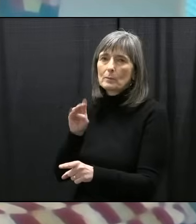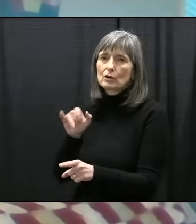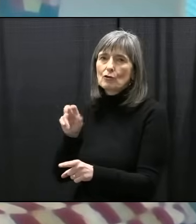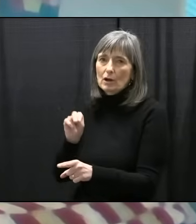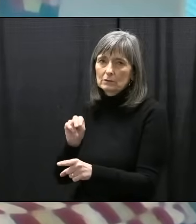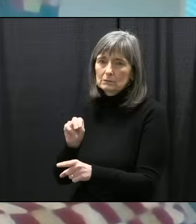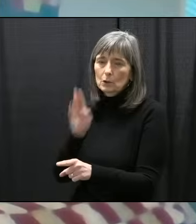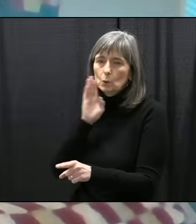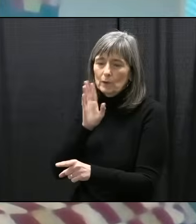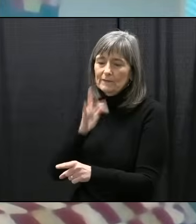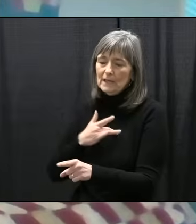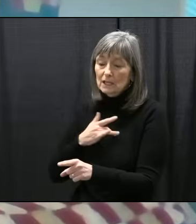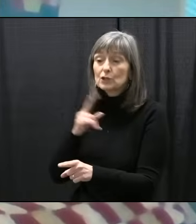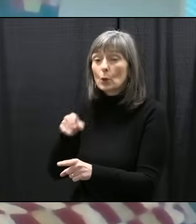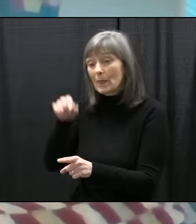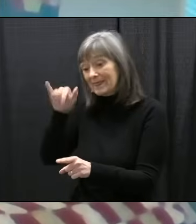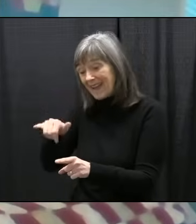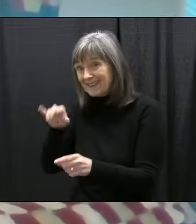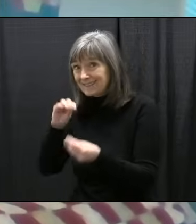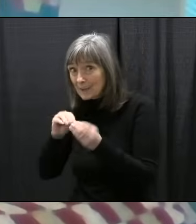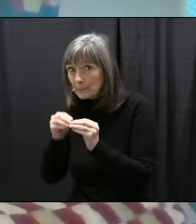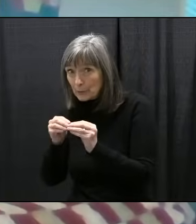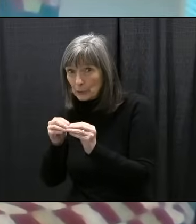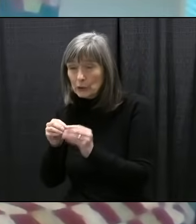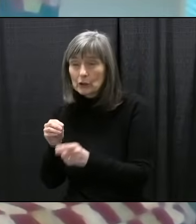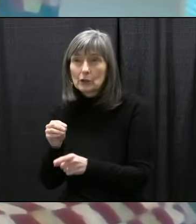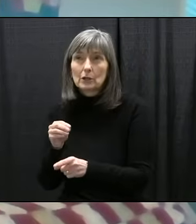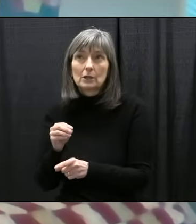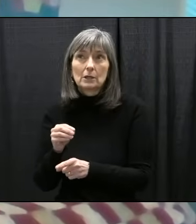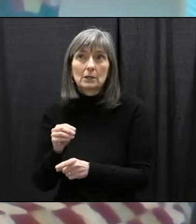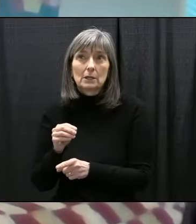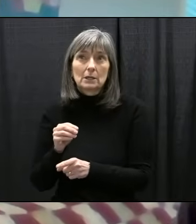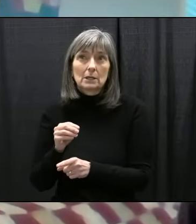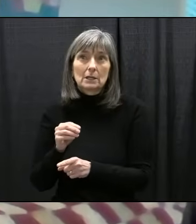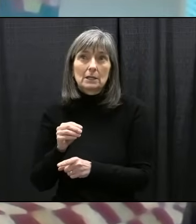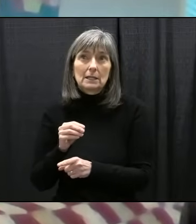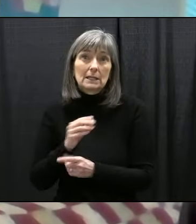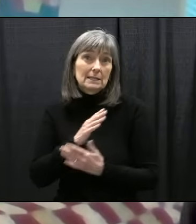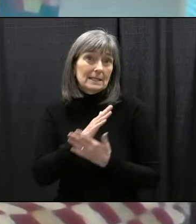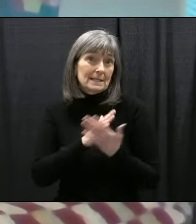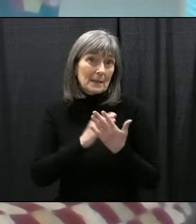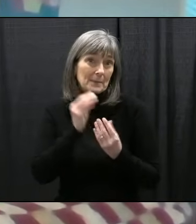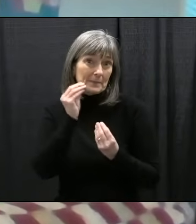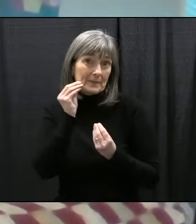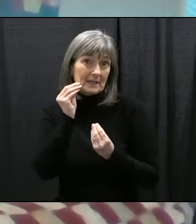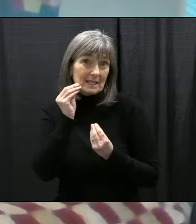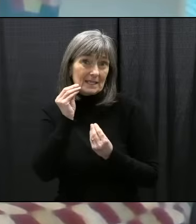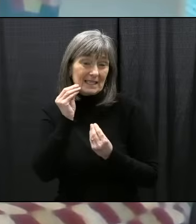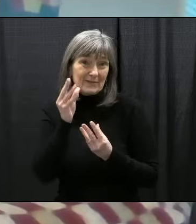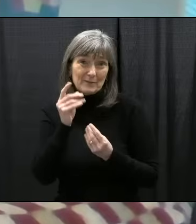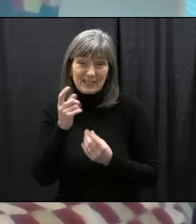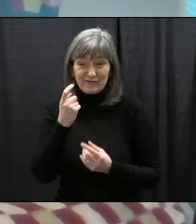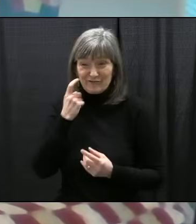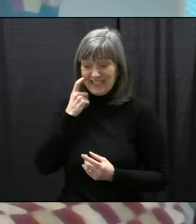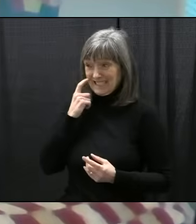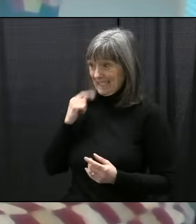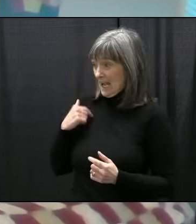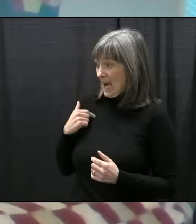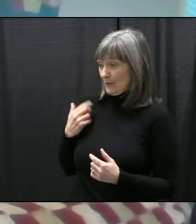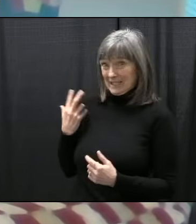at the lab. And some of the information was actually just came in as I